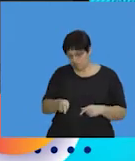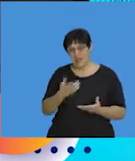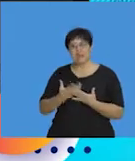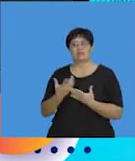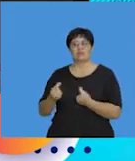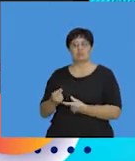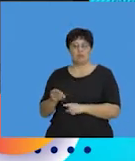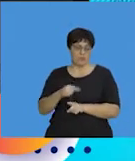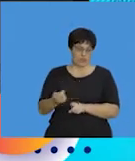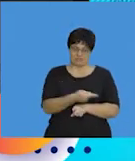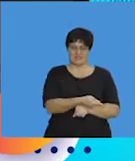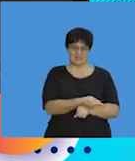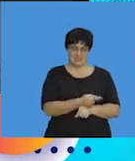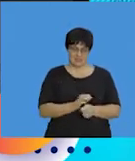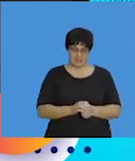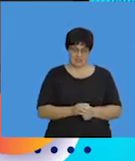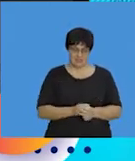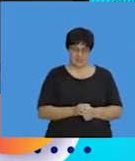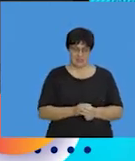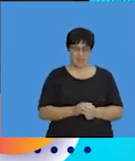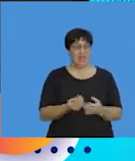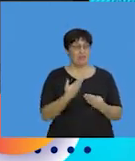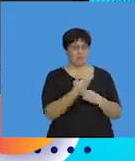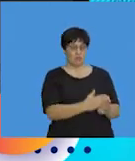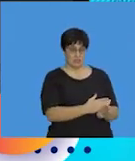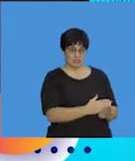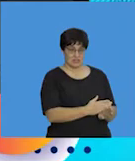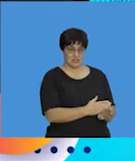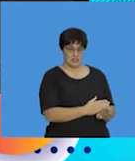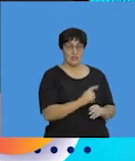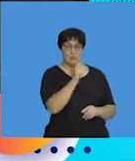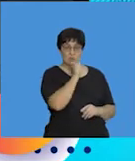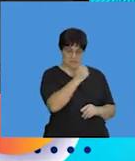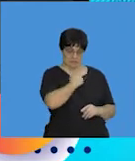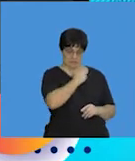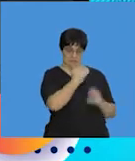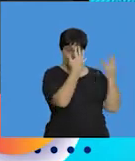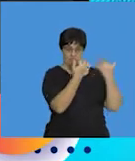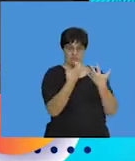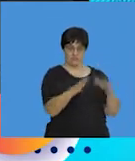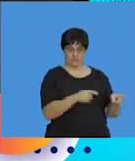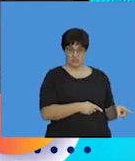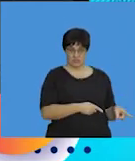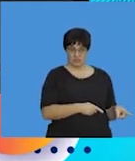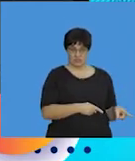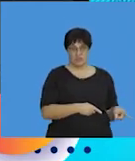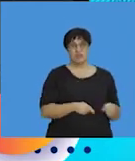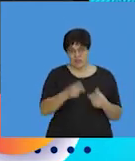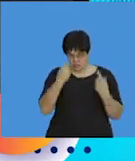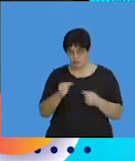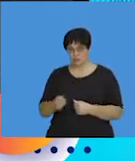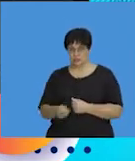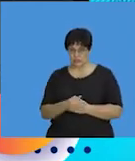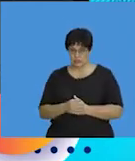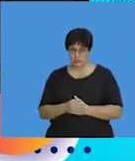information to do the second equation. If we can avoid using something we've worked out already,